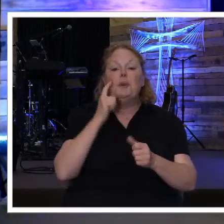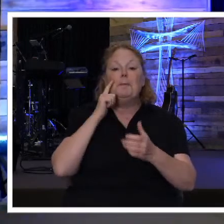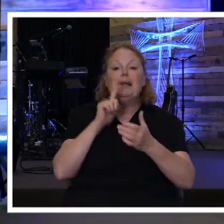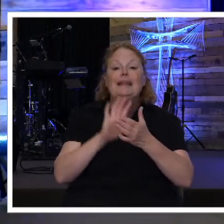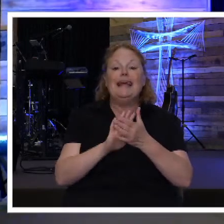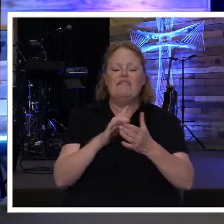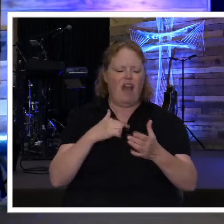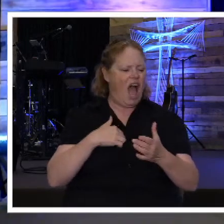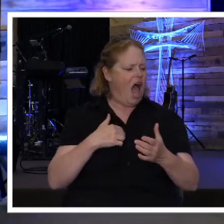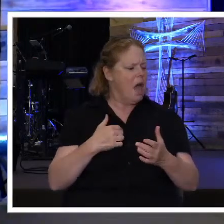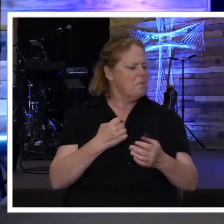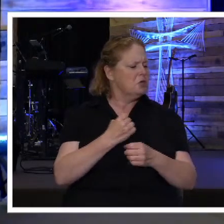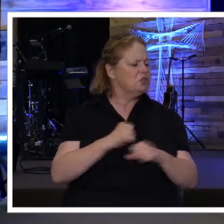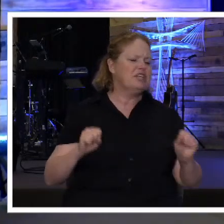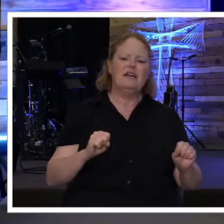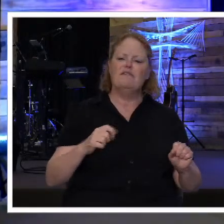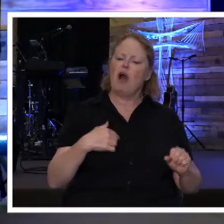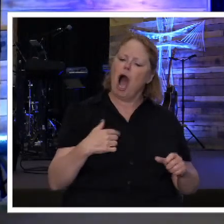you are not.